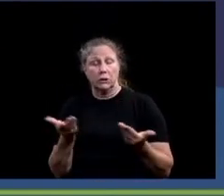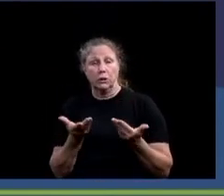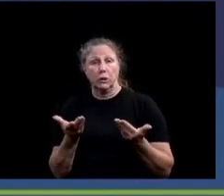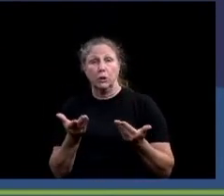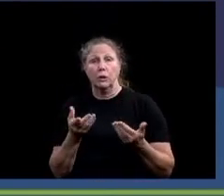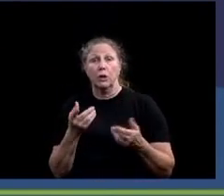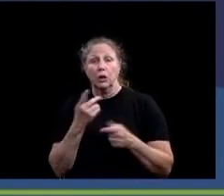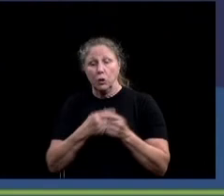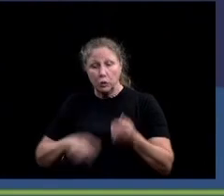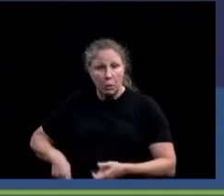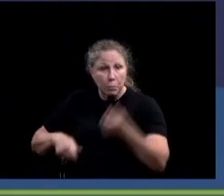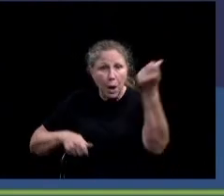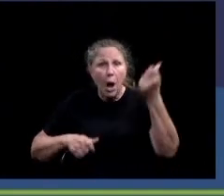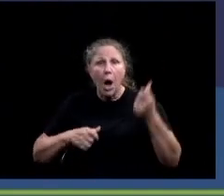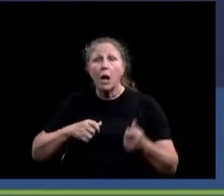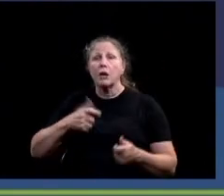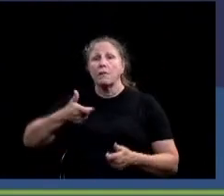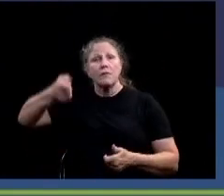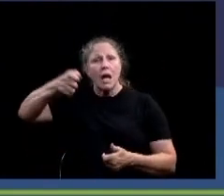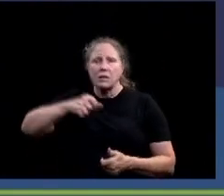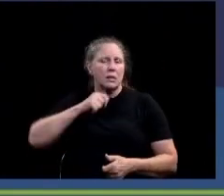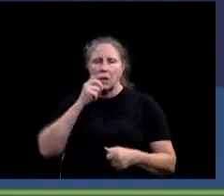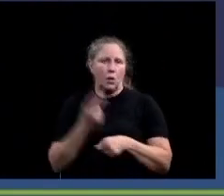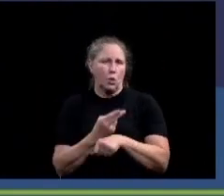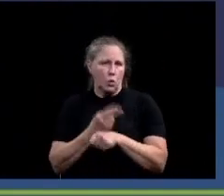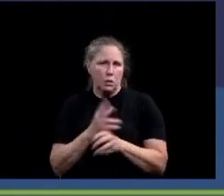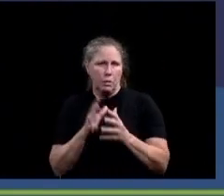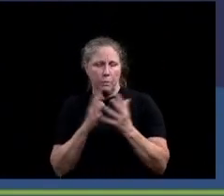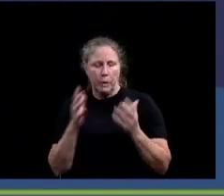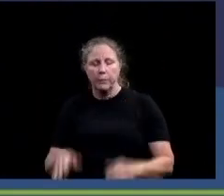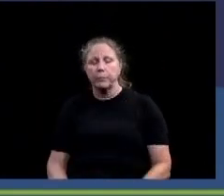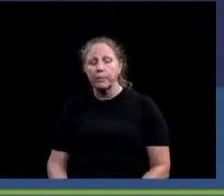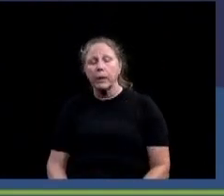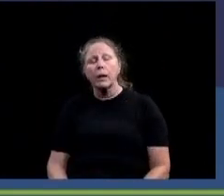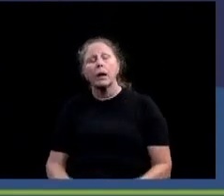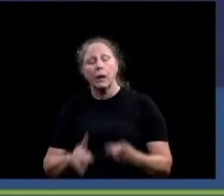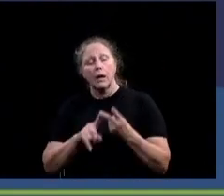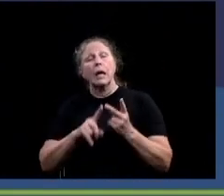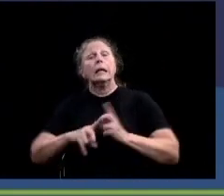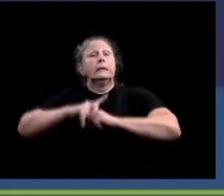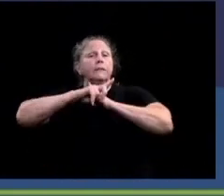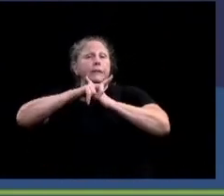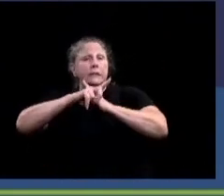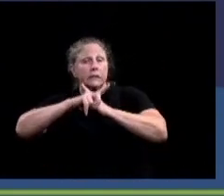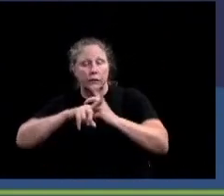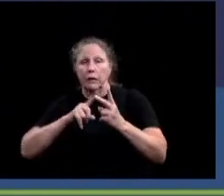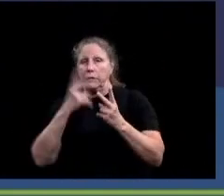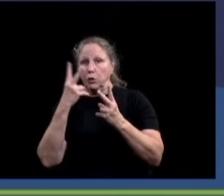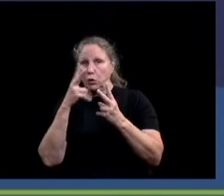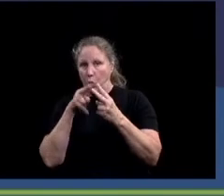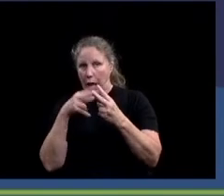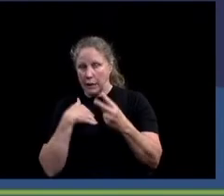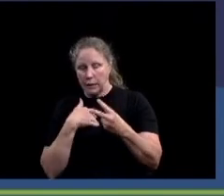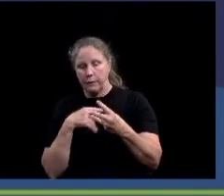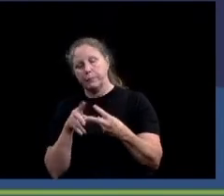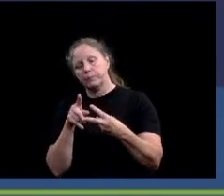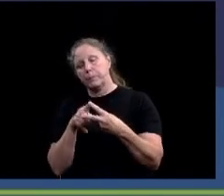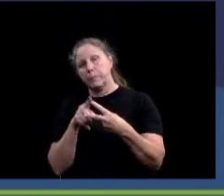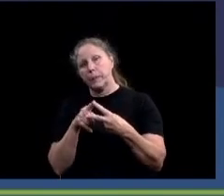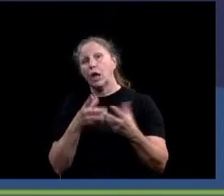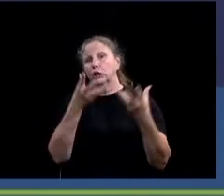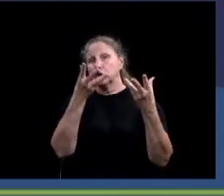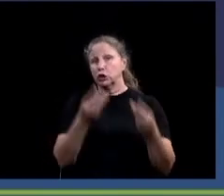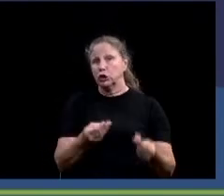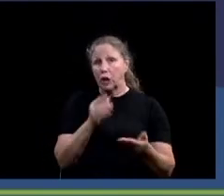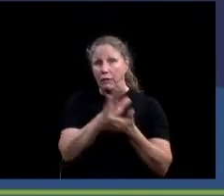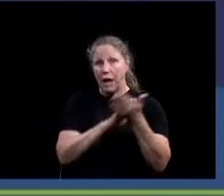Defensive tactics are so there's 2 types of defensive tactics. There's soft empty hand and hard empty hand. So